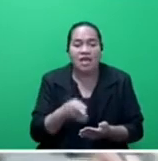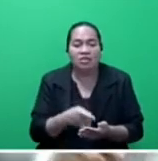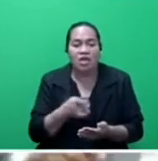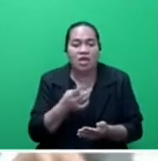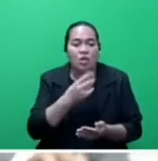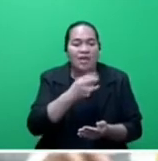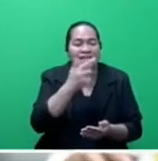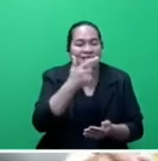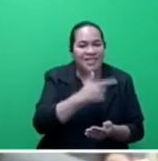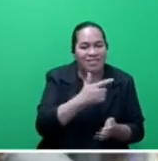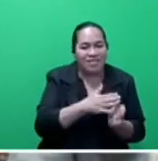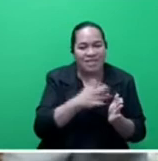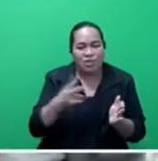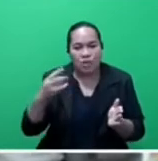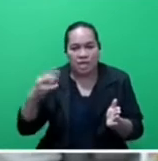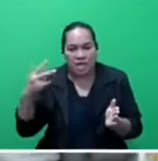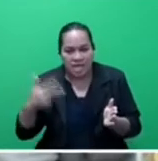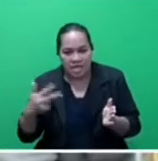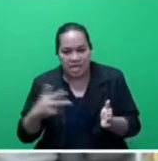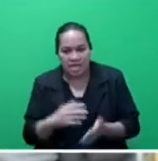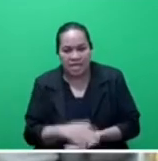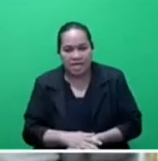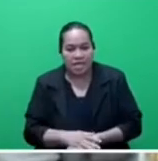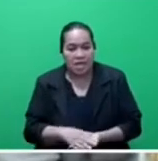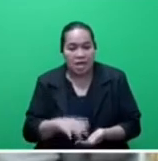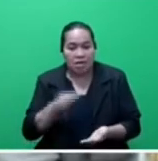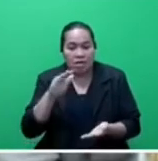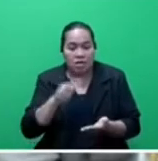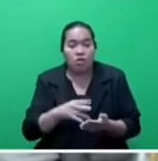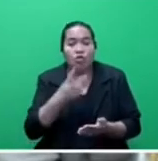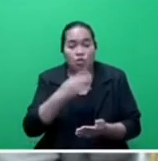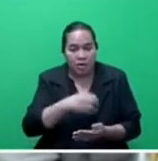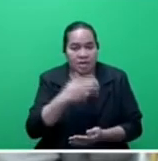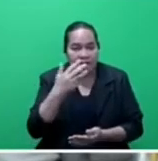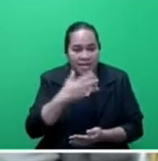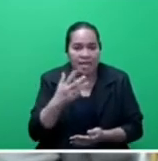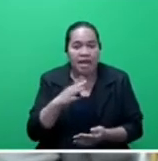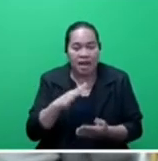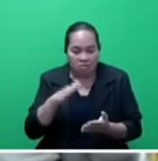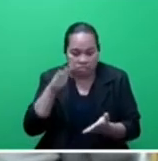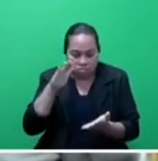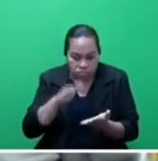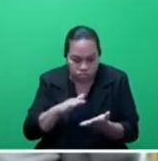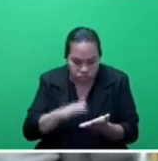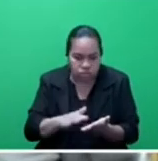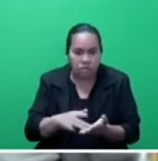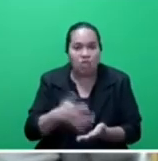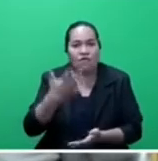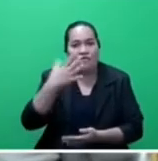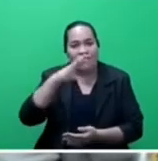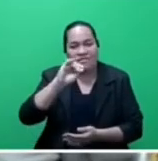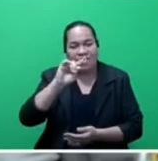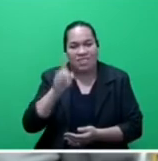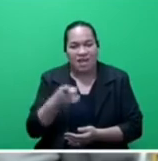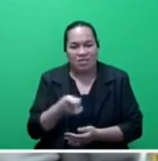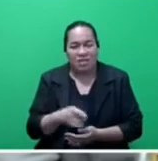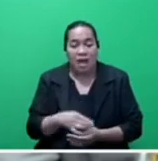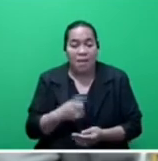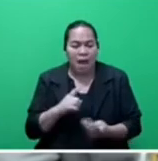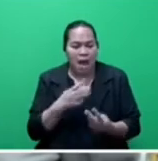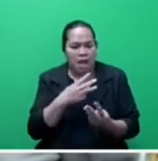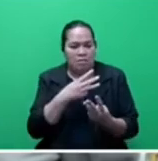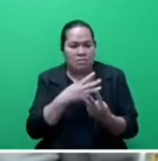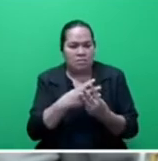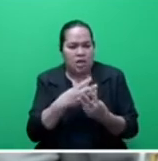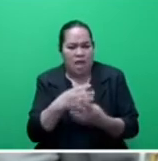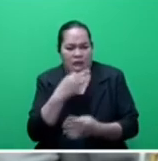2017-2018, reduced to $100,000 in 2018-2019, and now reduced to $50,000. So SODELPA asked the question, are